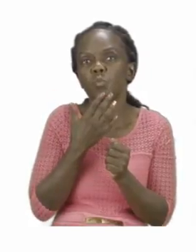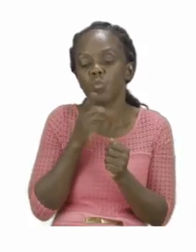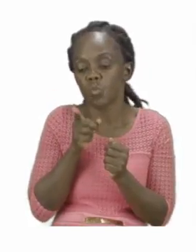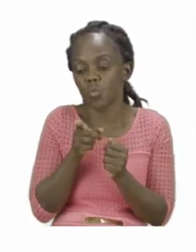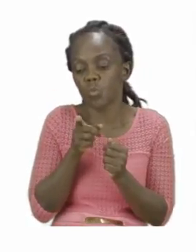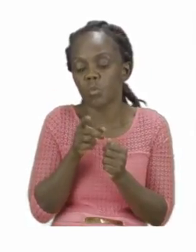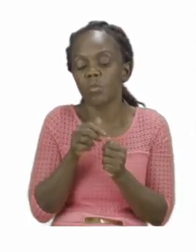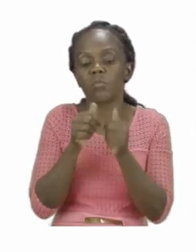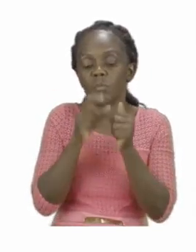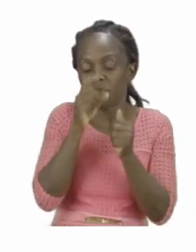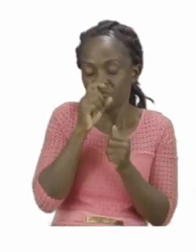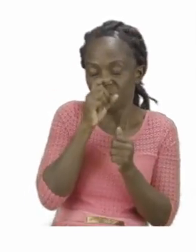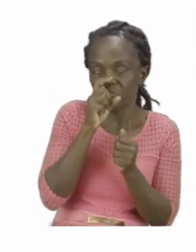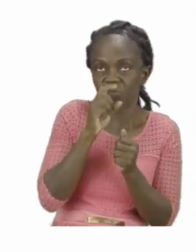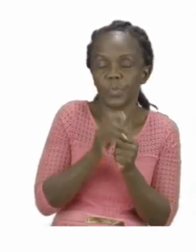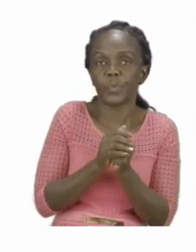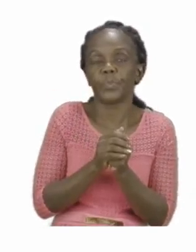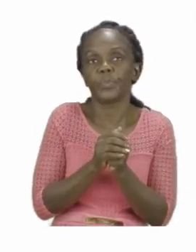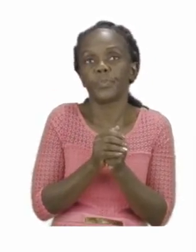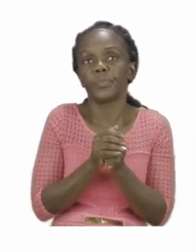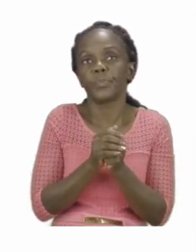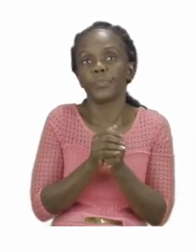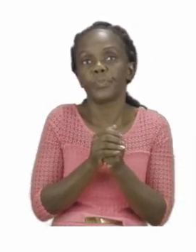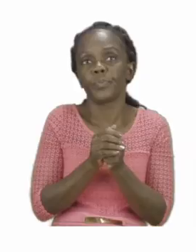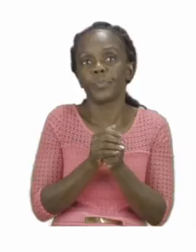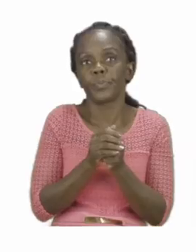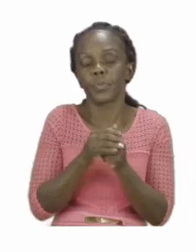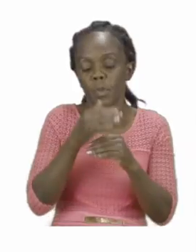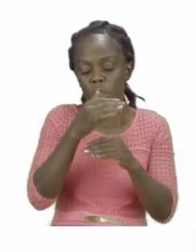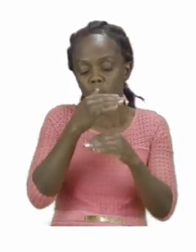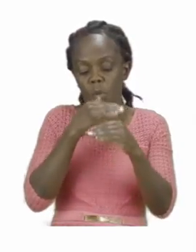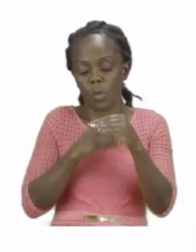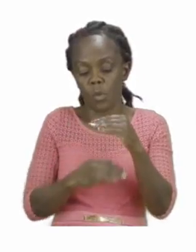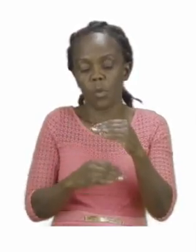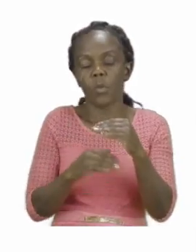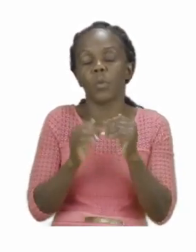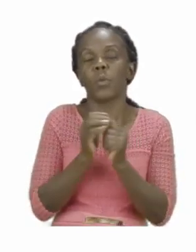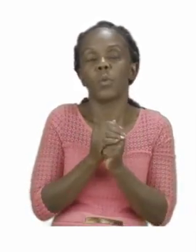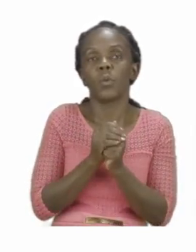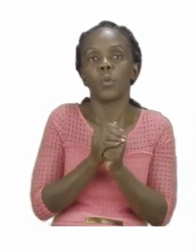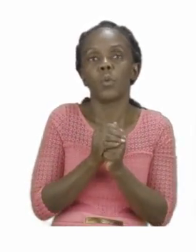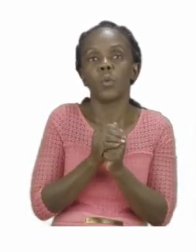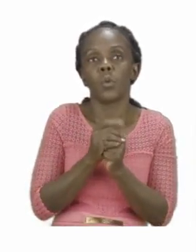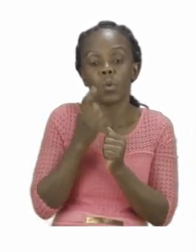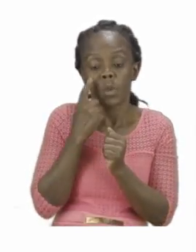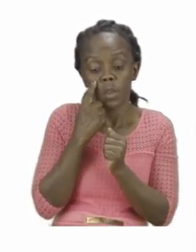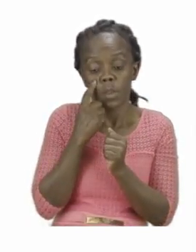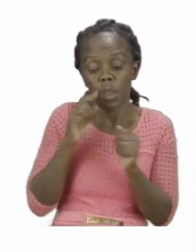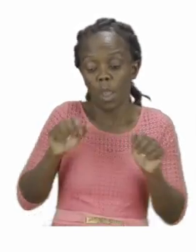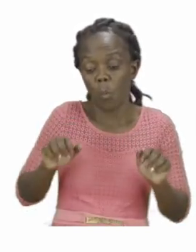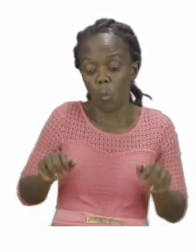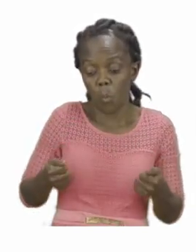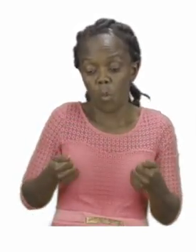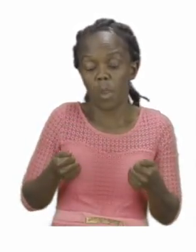Then at the bottom, we can see that there's a boy who is dusting a table and he's about to